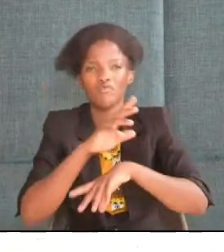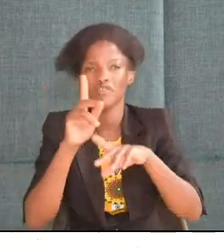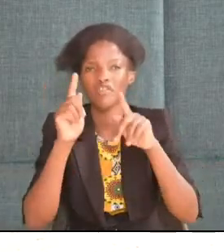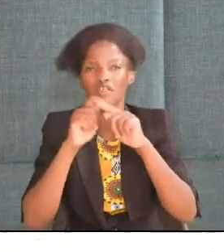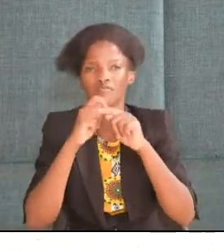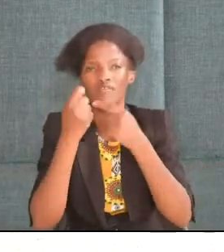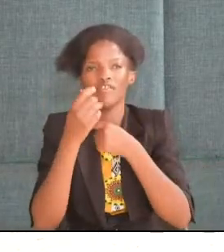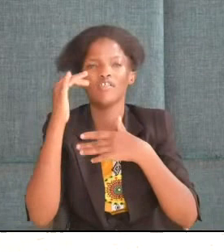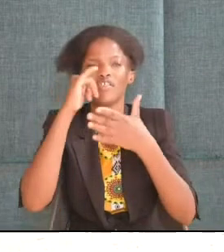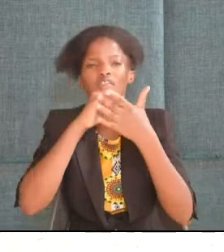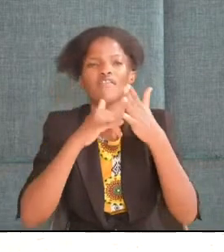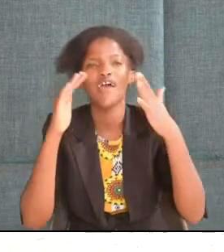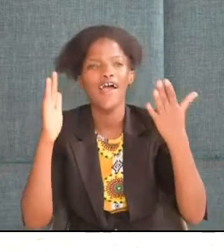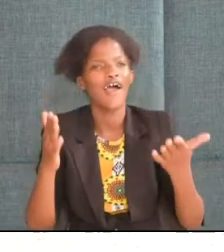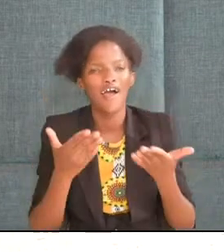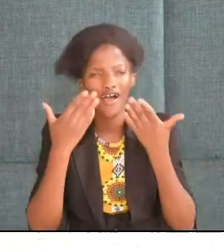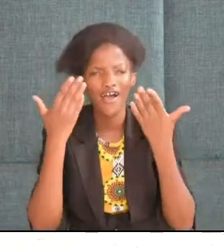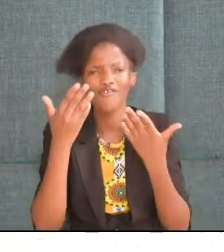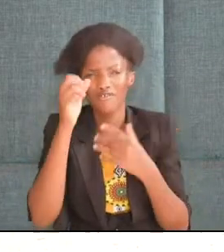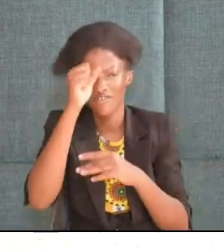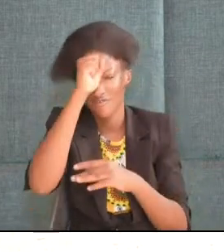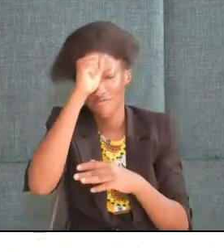this. How cool is that?